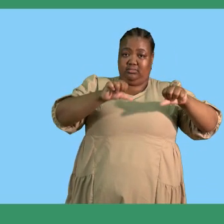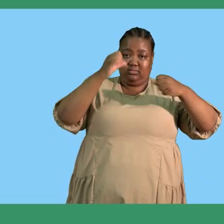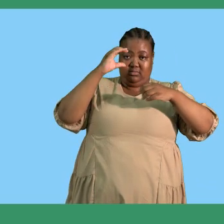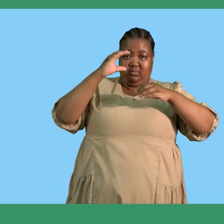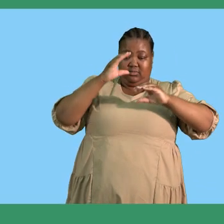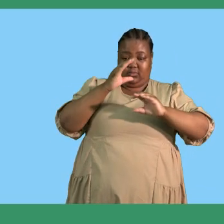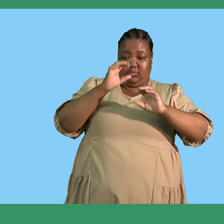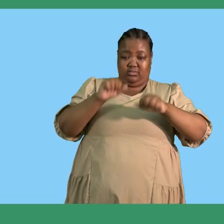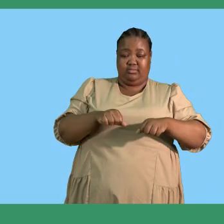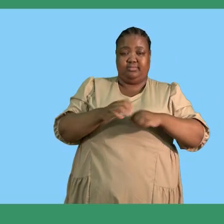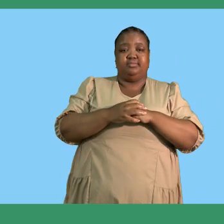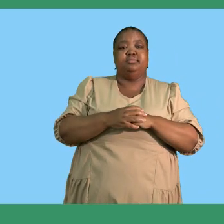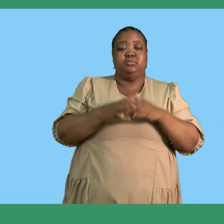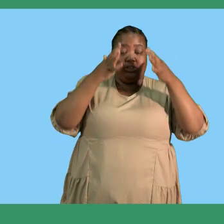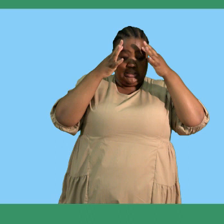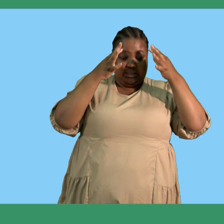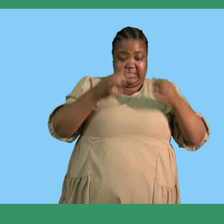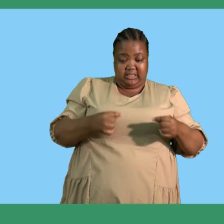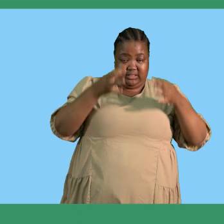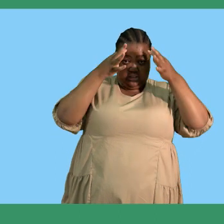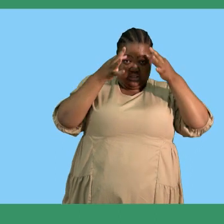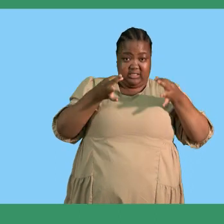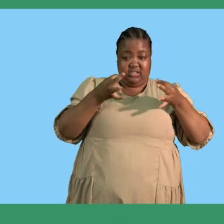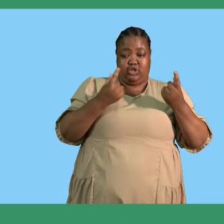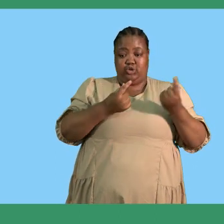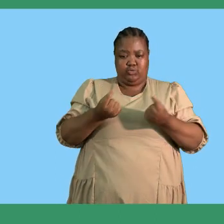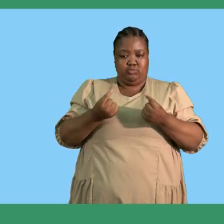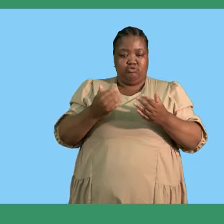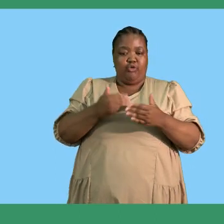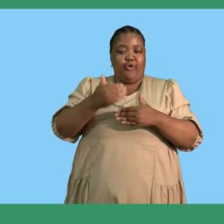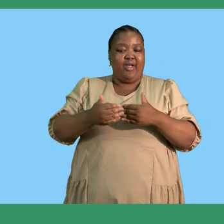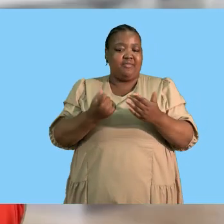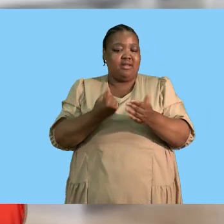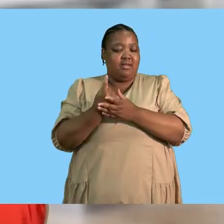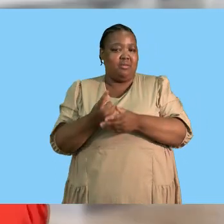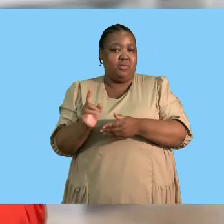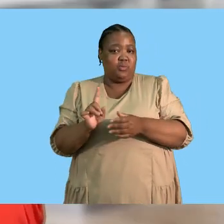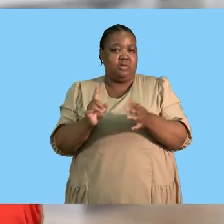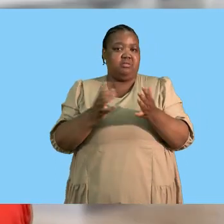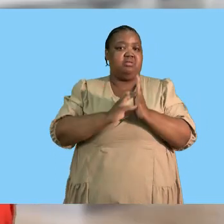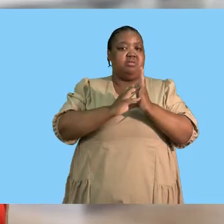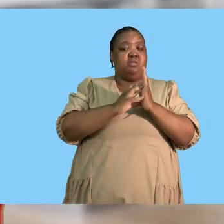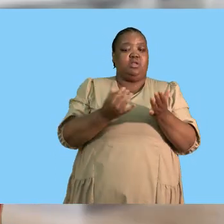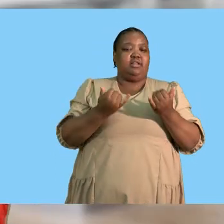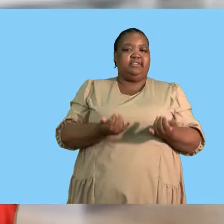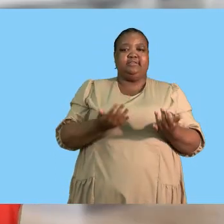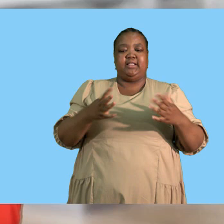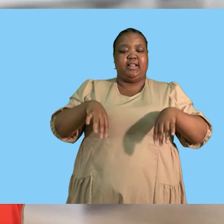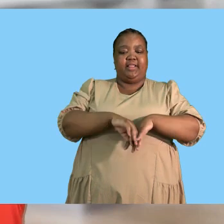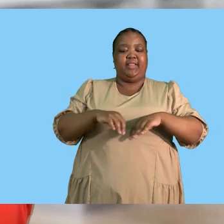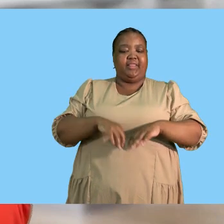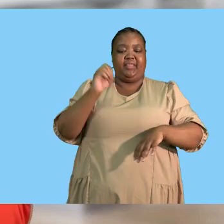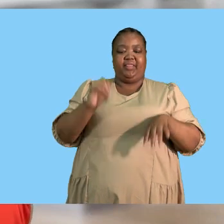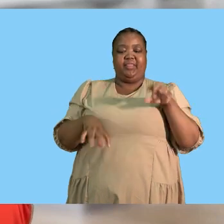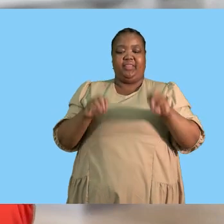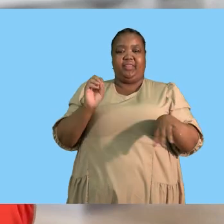good and the bad of a decision that I make. For instance, if I decide